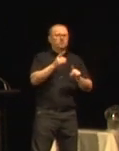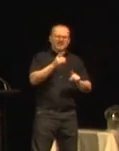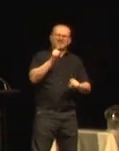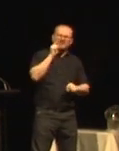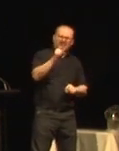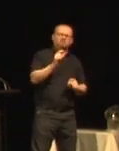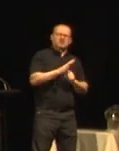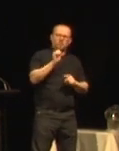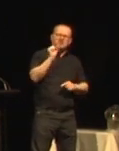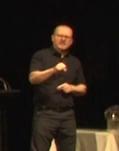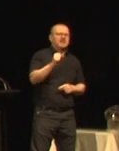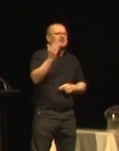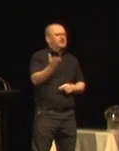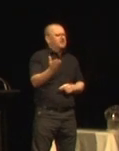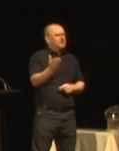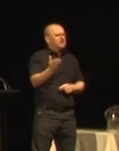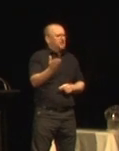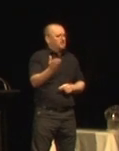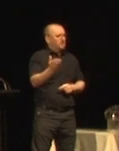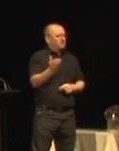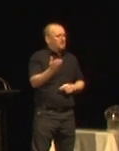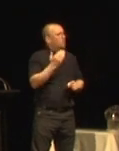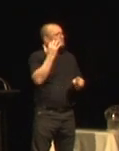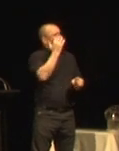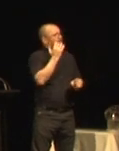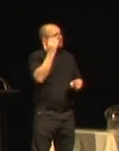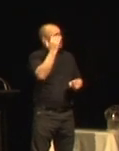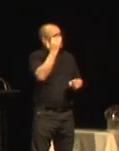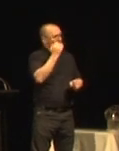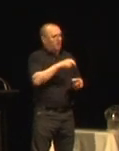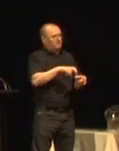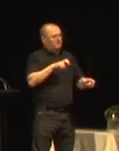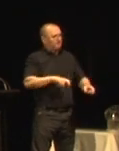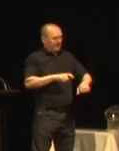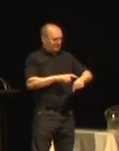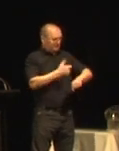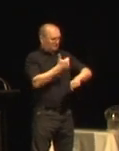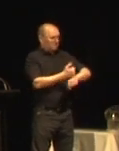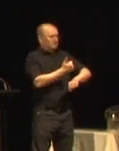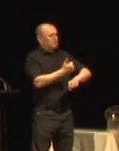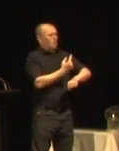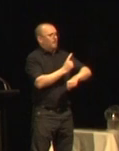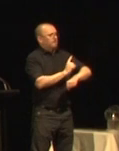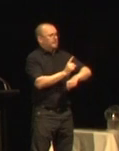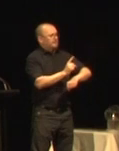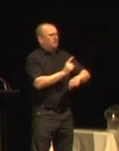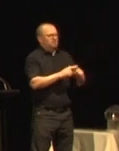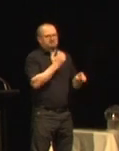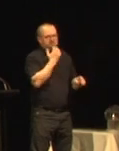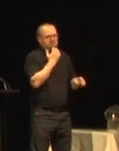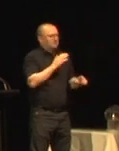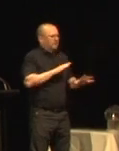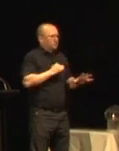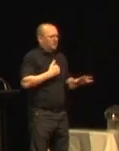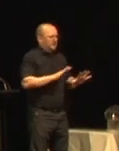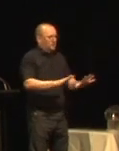going to step back and look at my watch for really literally 60 seconds. And just indulge me for a moment. And I'll come back